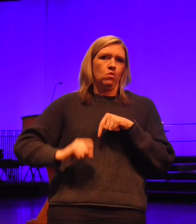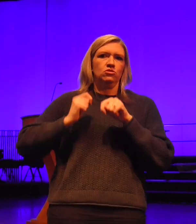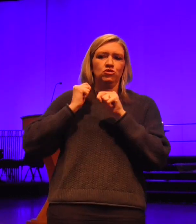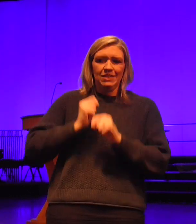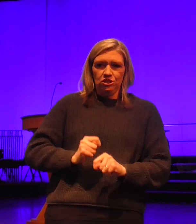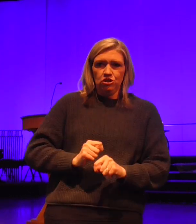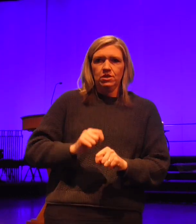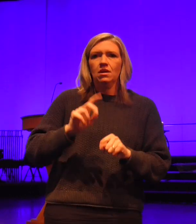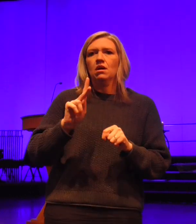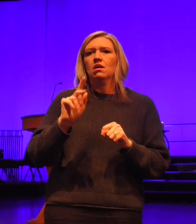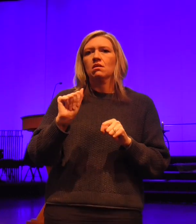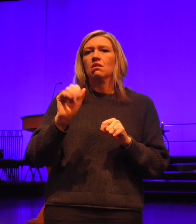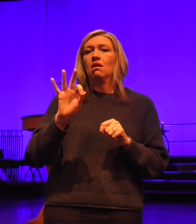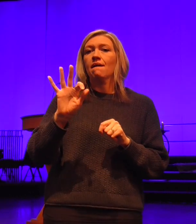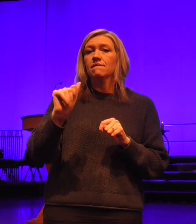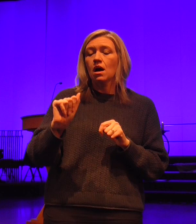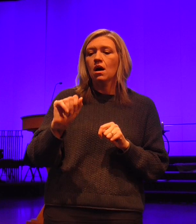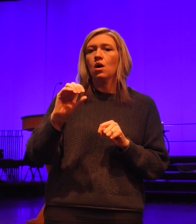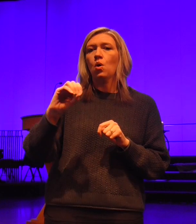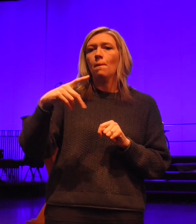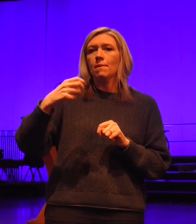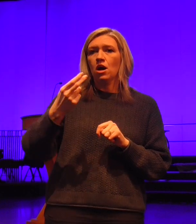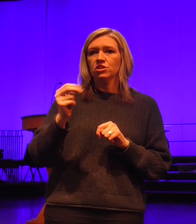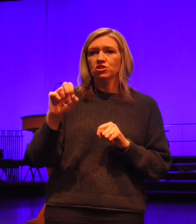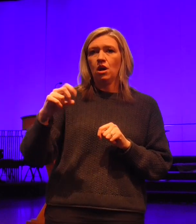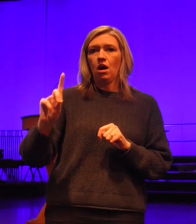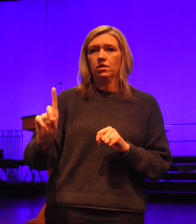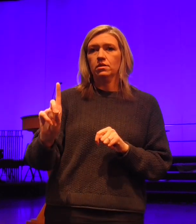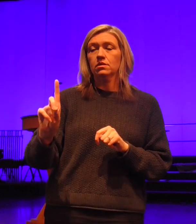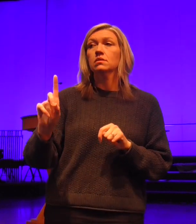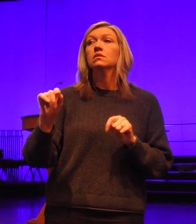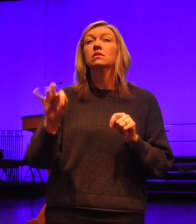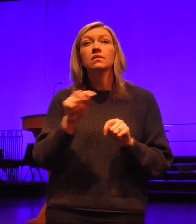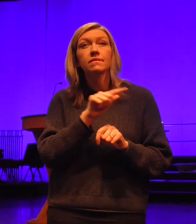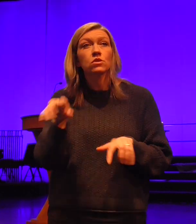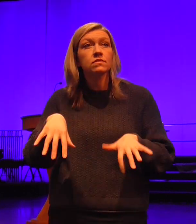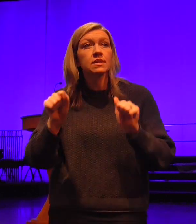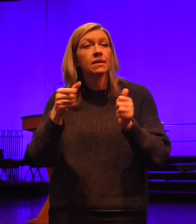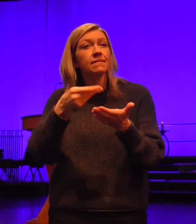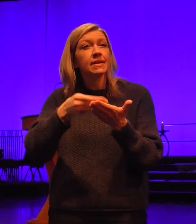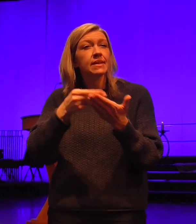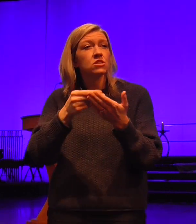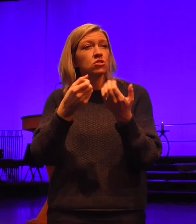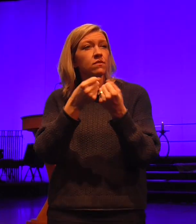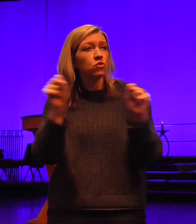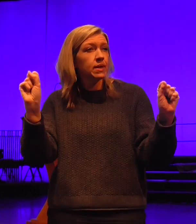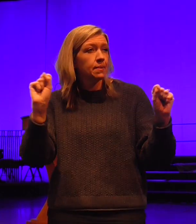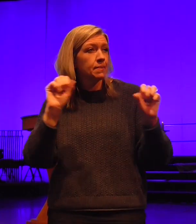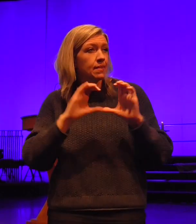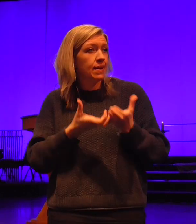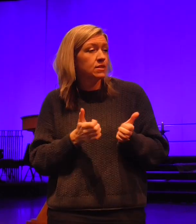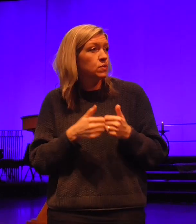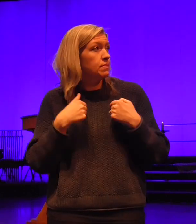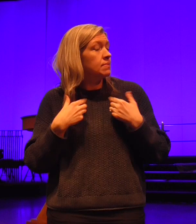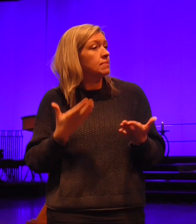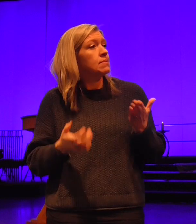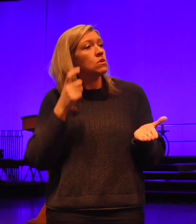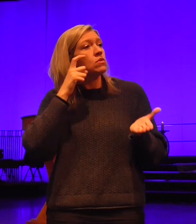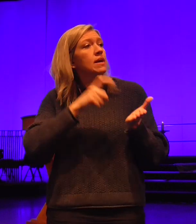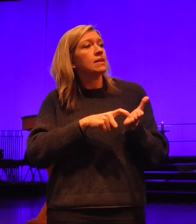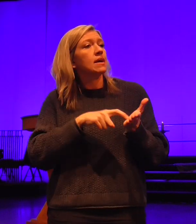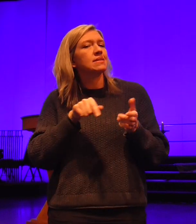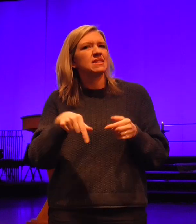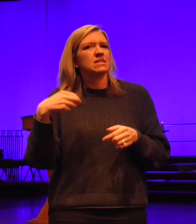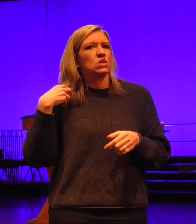Katha Upanishad. And for those of you who've taken the financial freedom class with me, you might recognize this as the coach